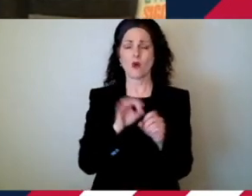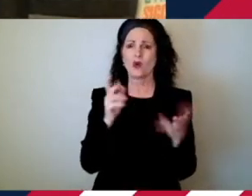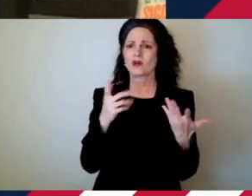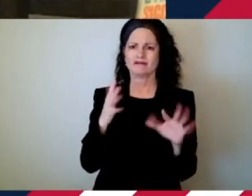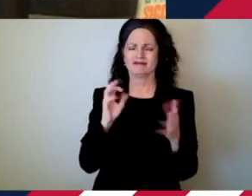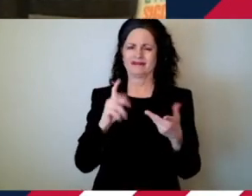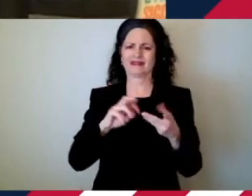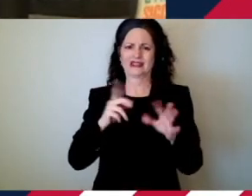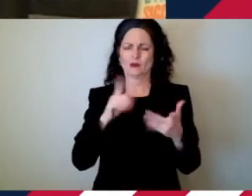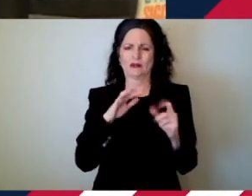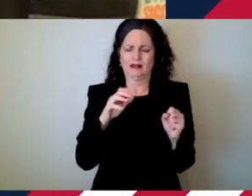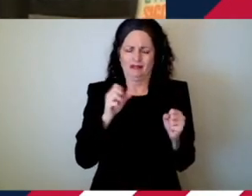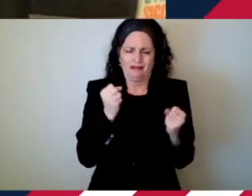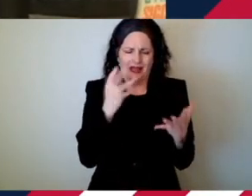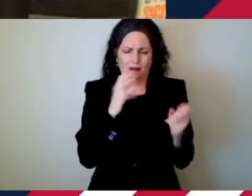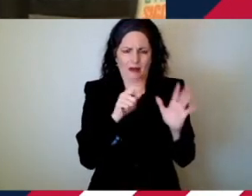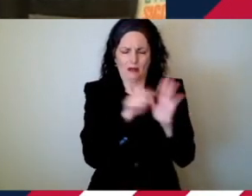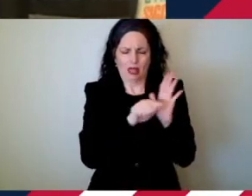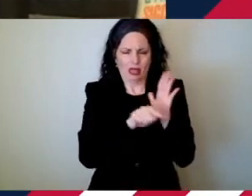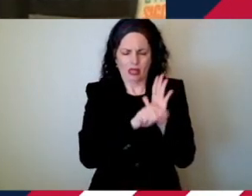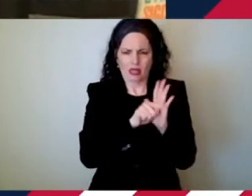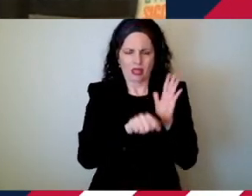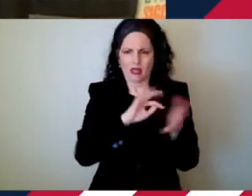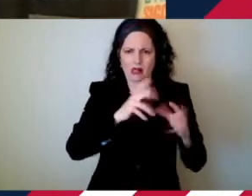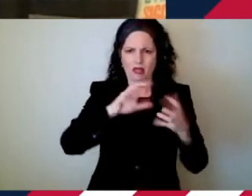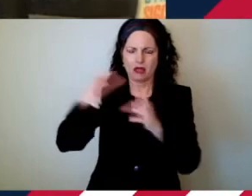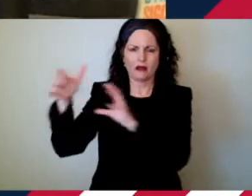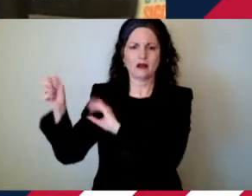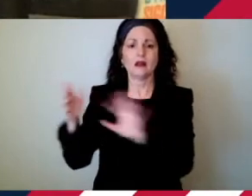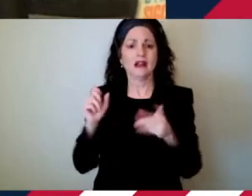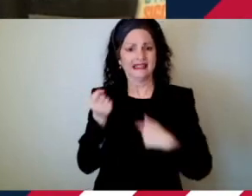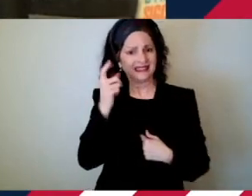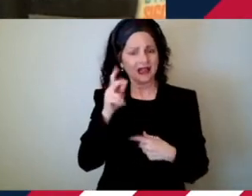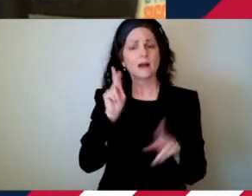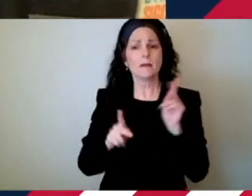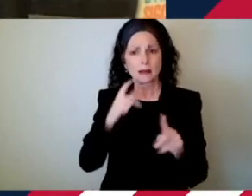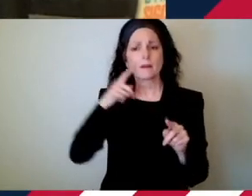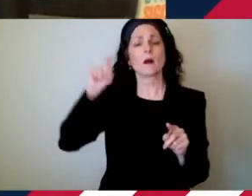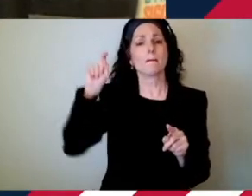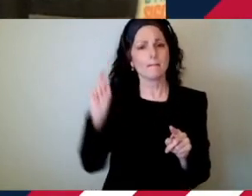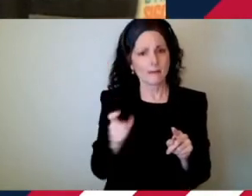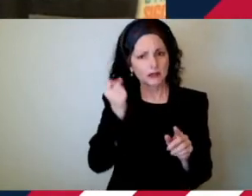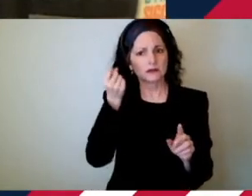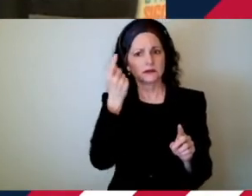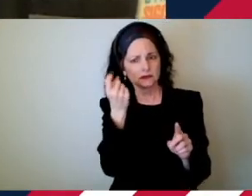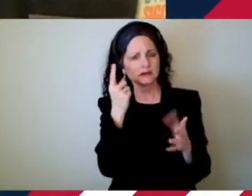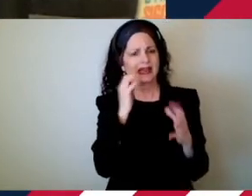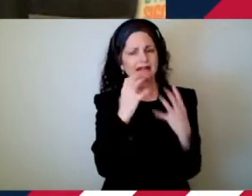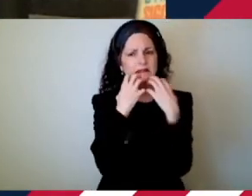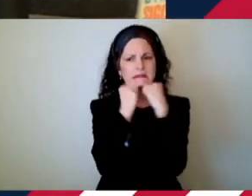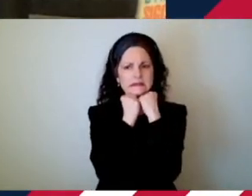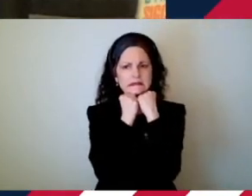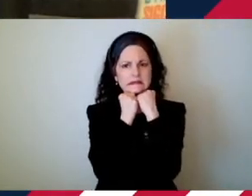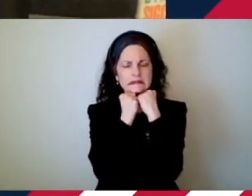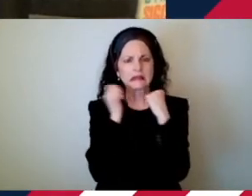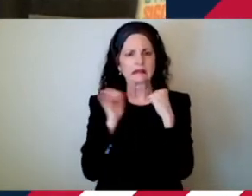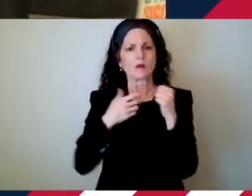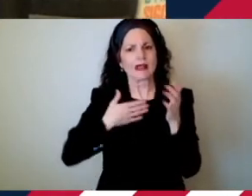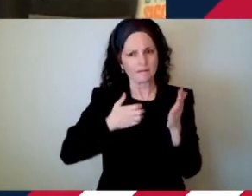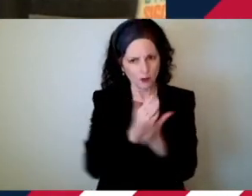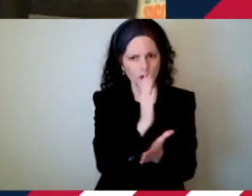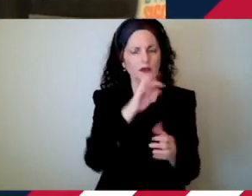Democrats must take a stand against voter suppression and in favor of the precious right to vote. That is why I'm proposing to increase